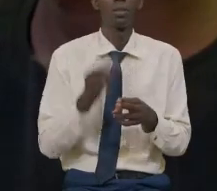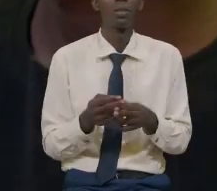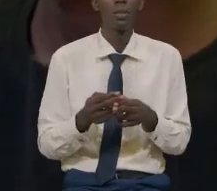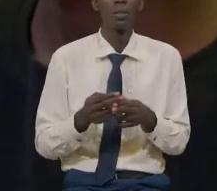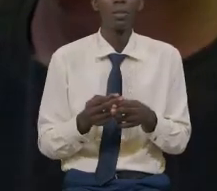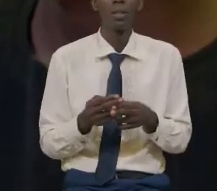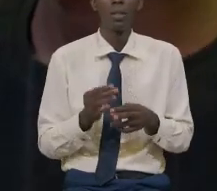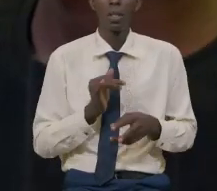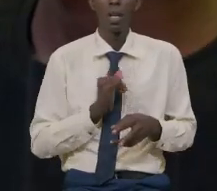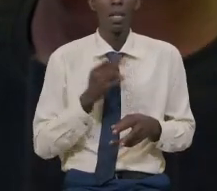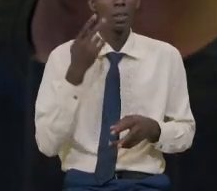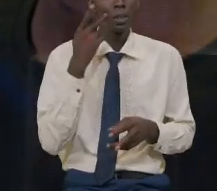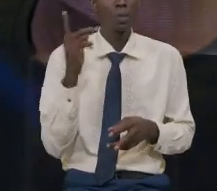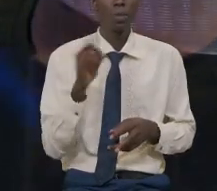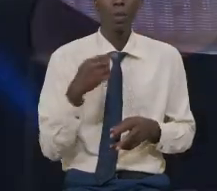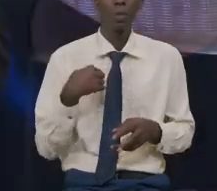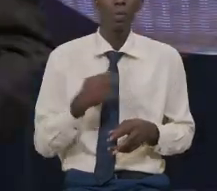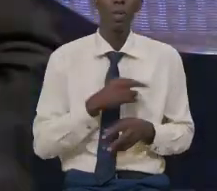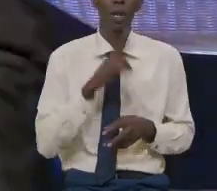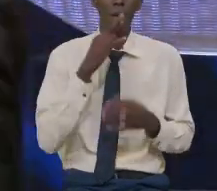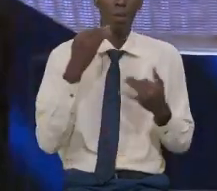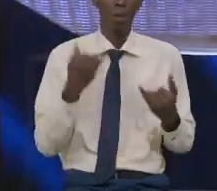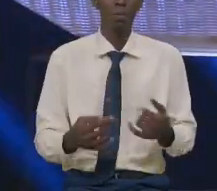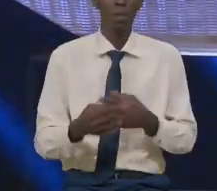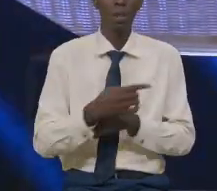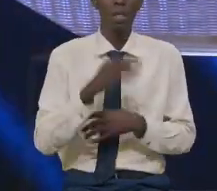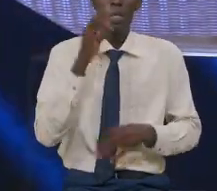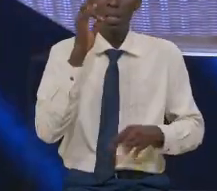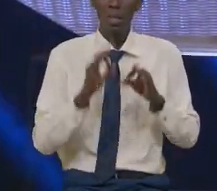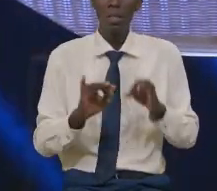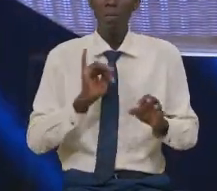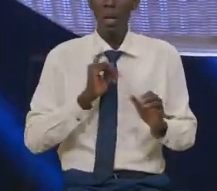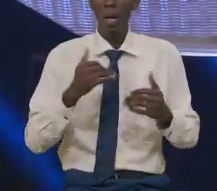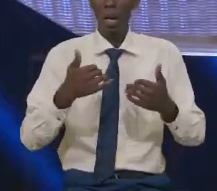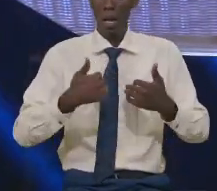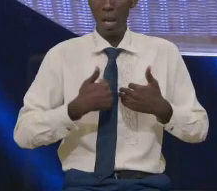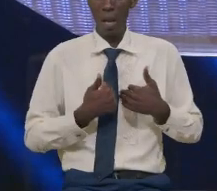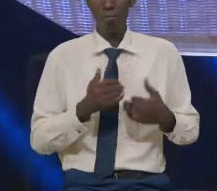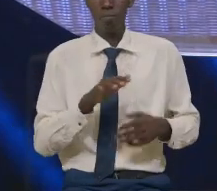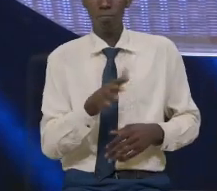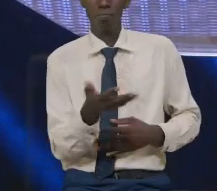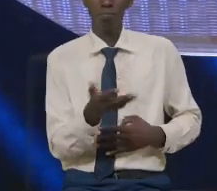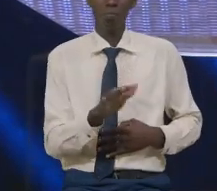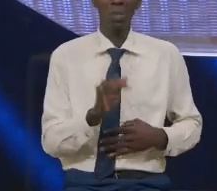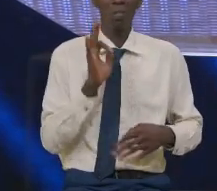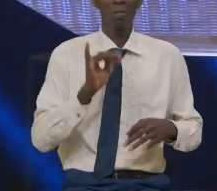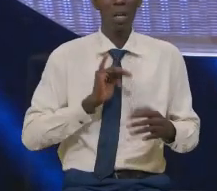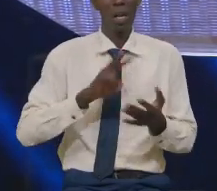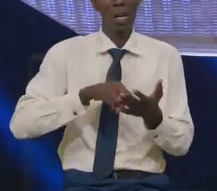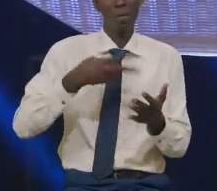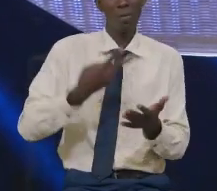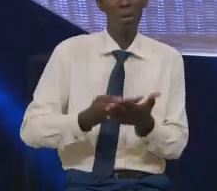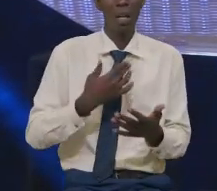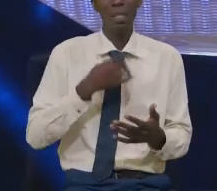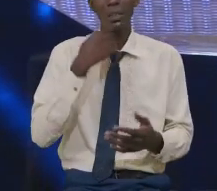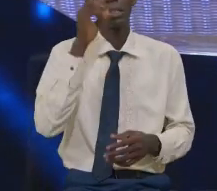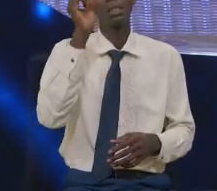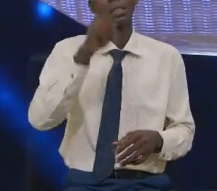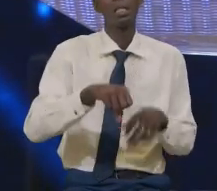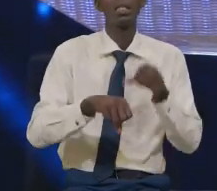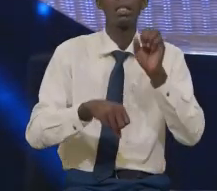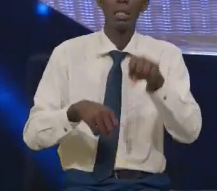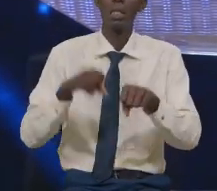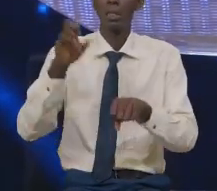where we are today. If I had compromised with them, if I said yes to every compromise, yes